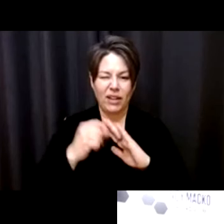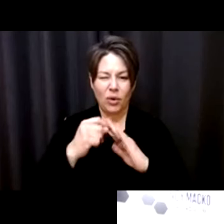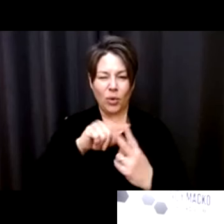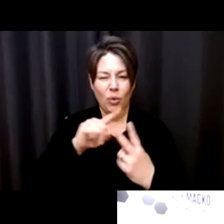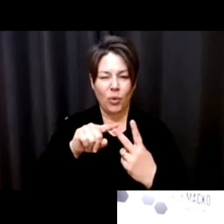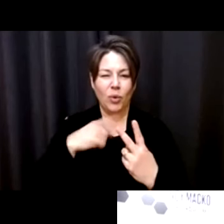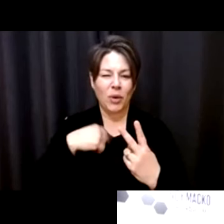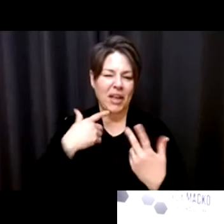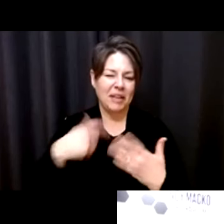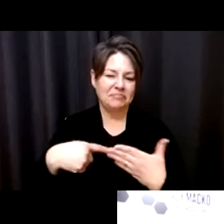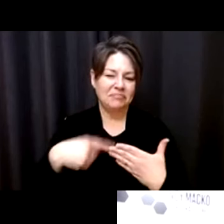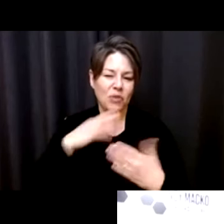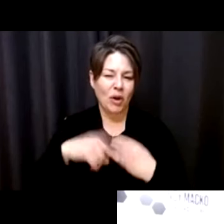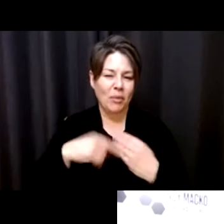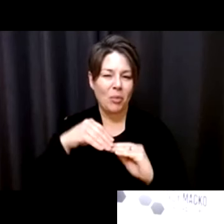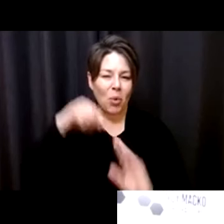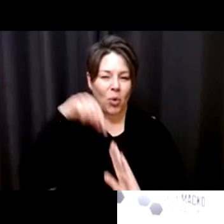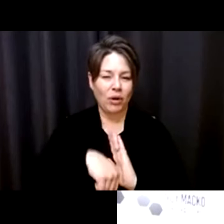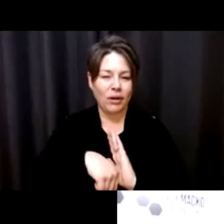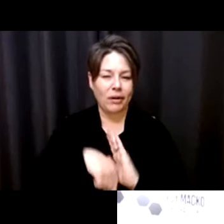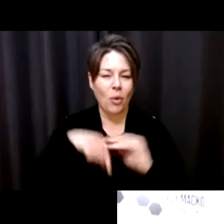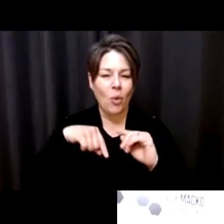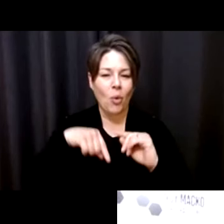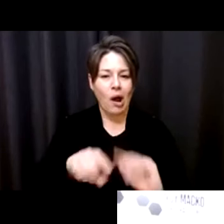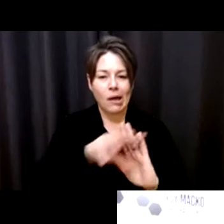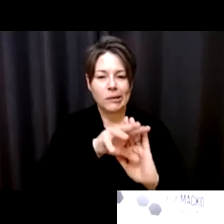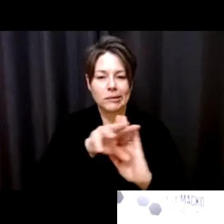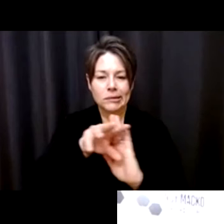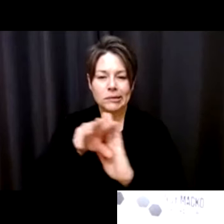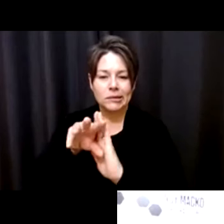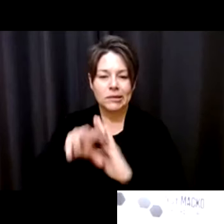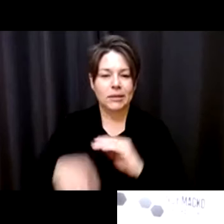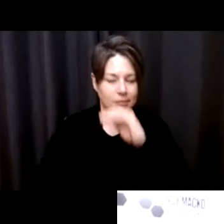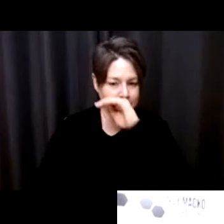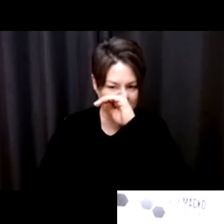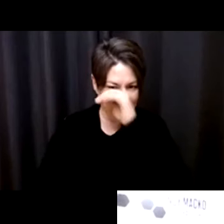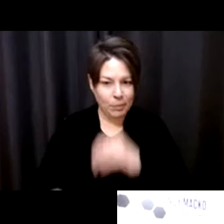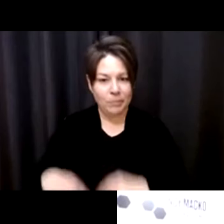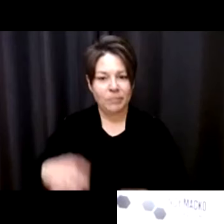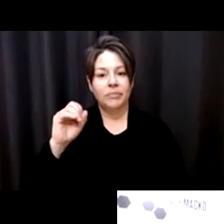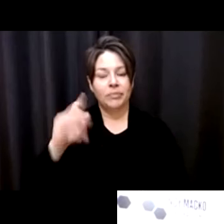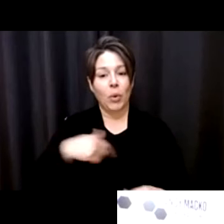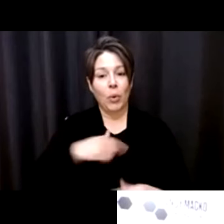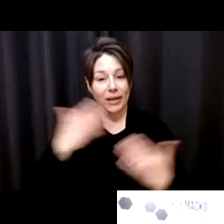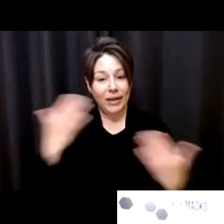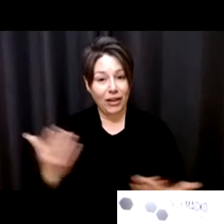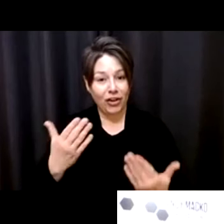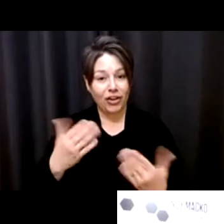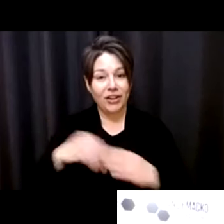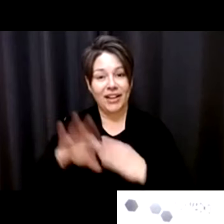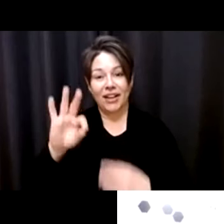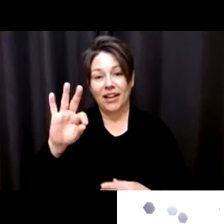we could probably talk a little bit about as we dive here a little bit deeper. So we're just here in the foyer